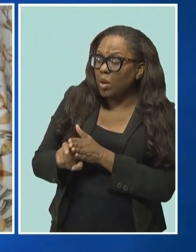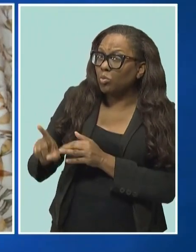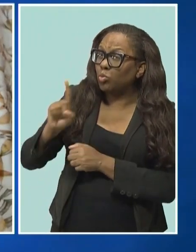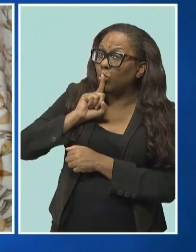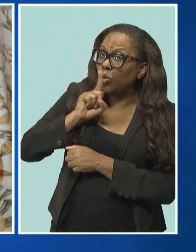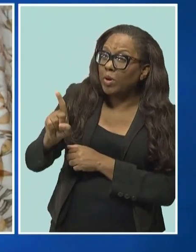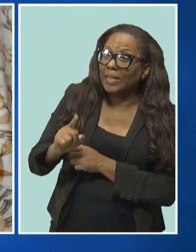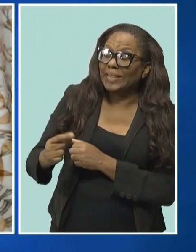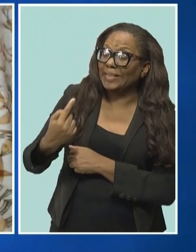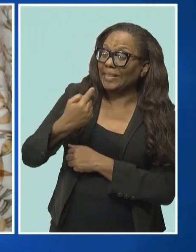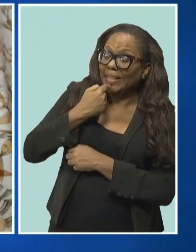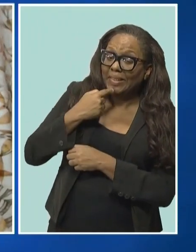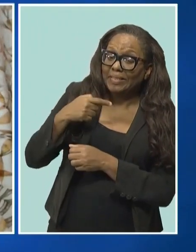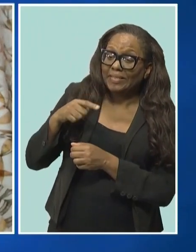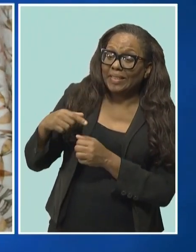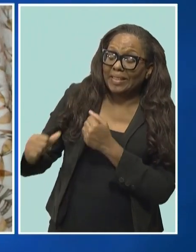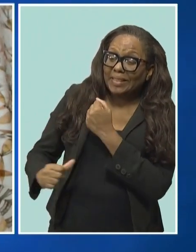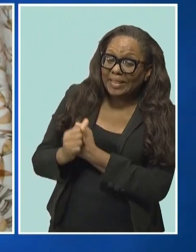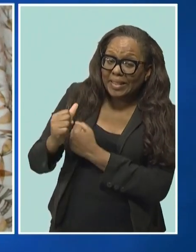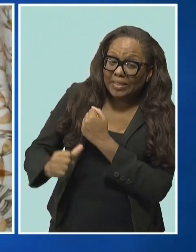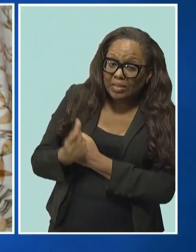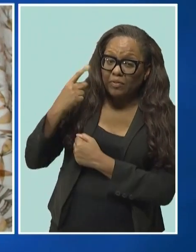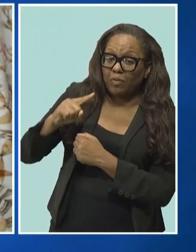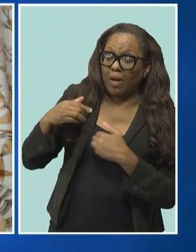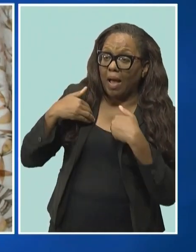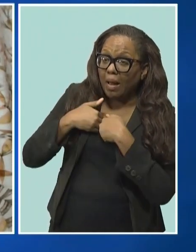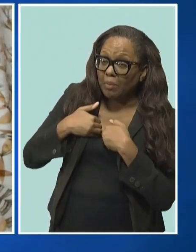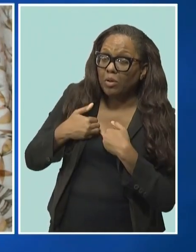to animals, humans, or plant life?